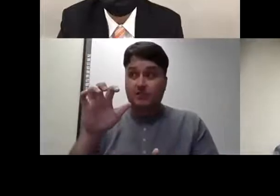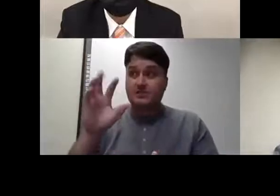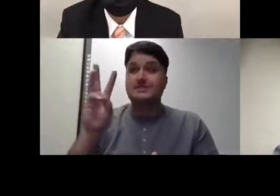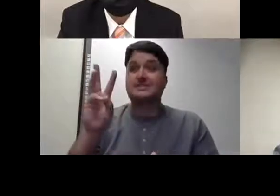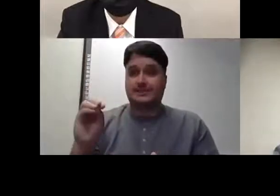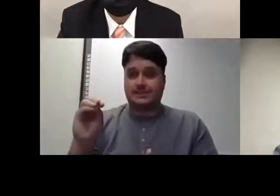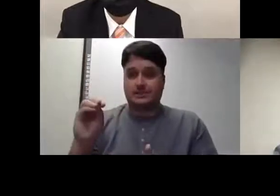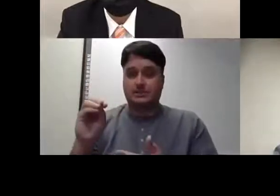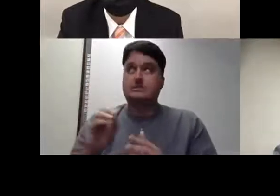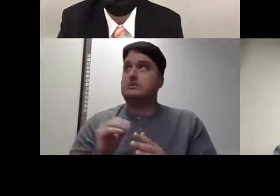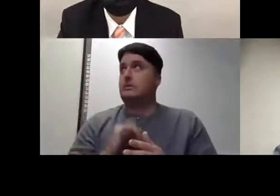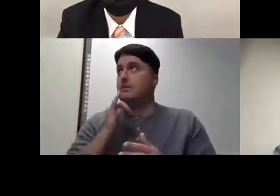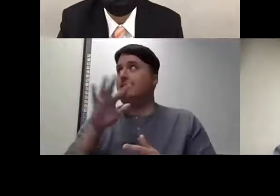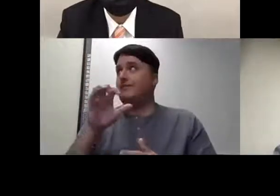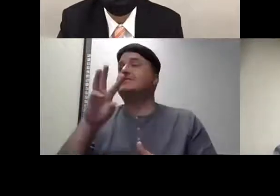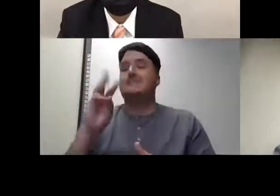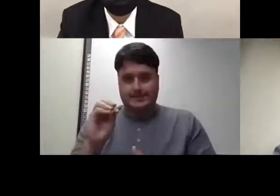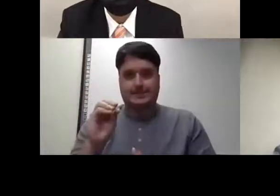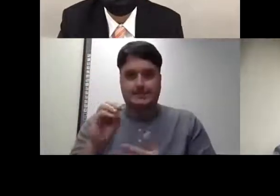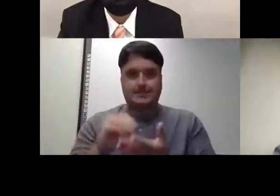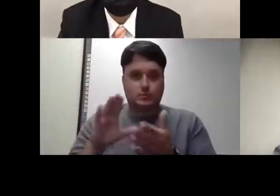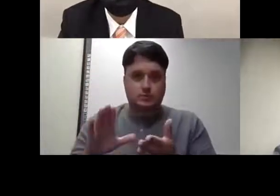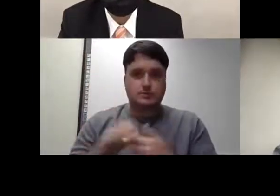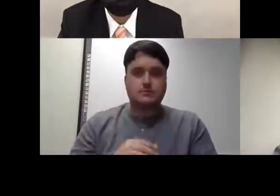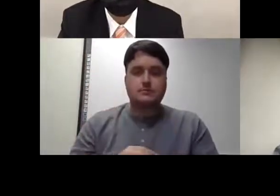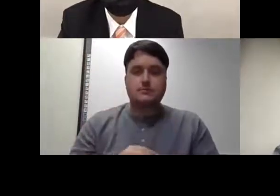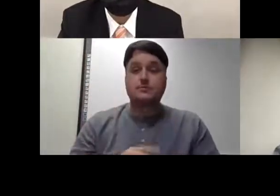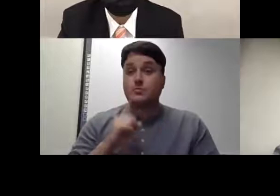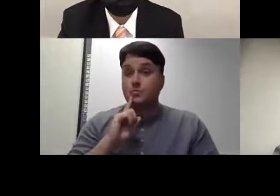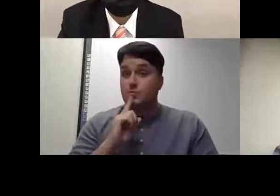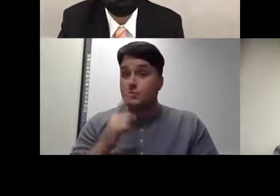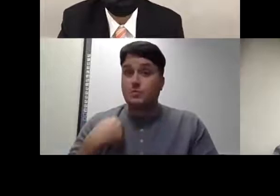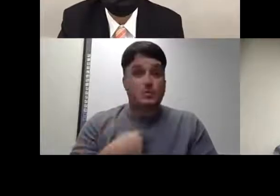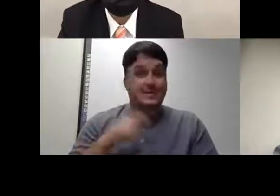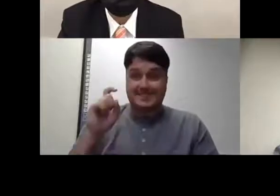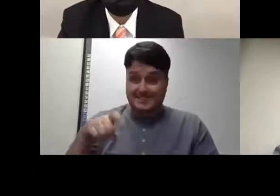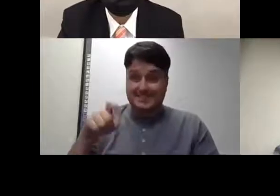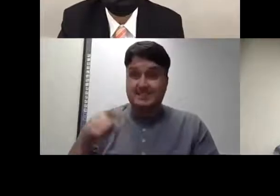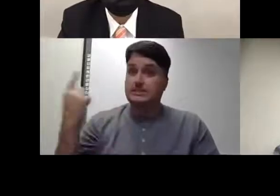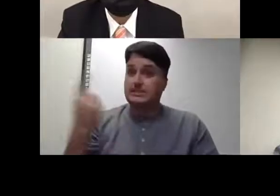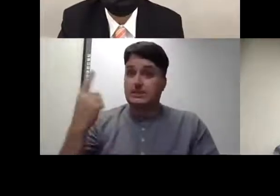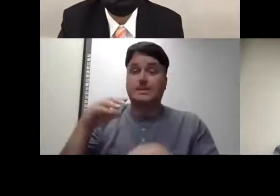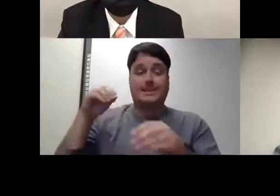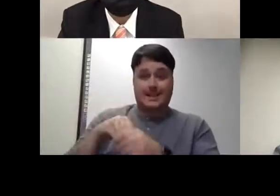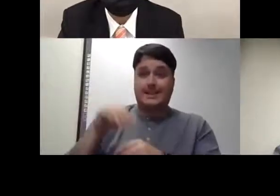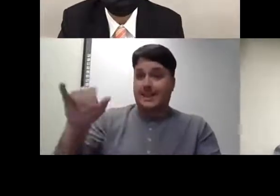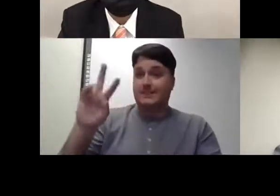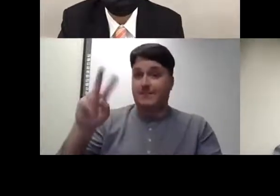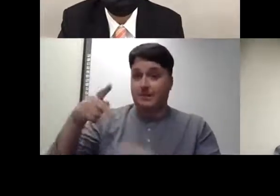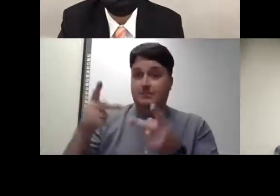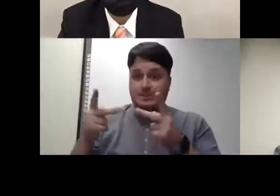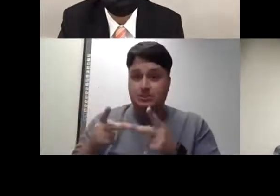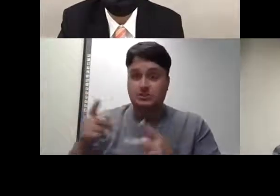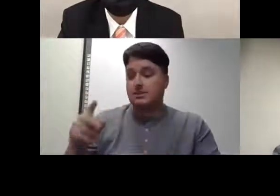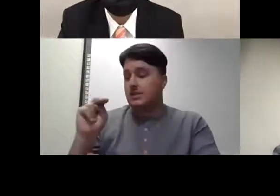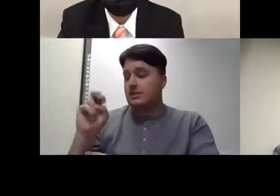560, so sorry, I misspoke. We really need someone in that VP position. Nelson